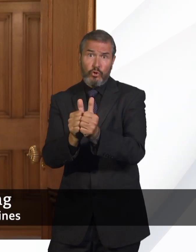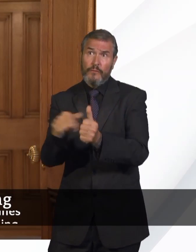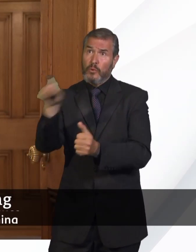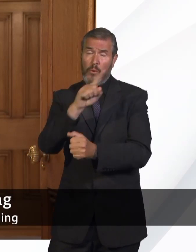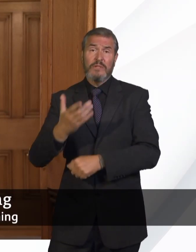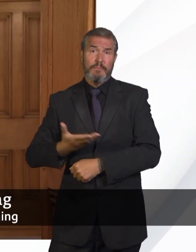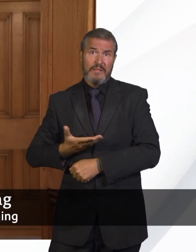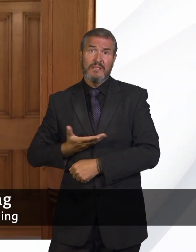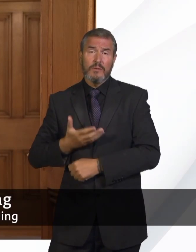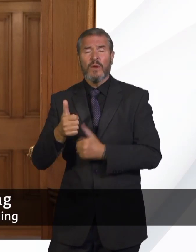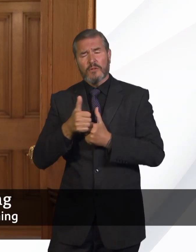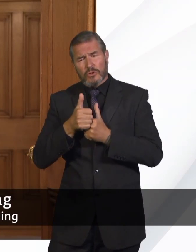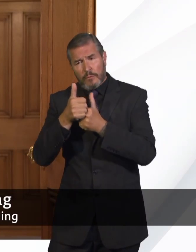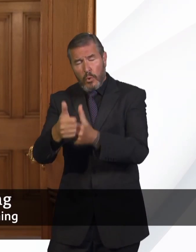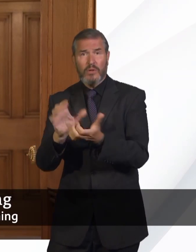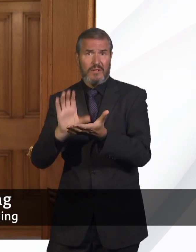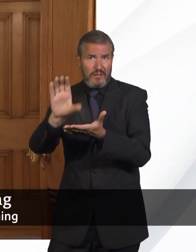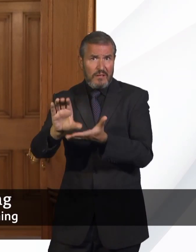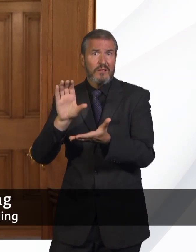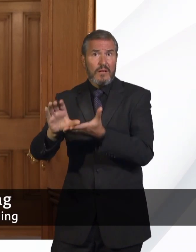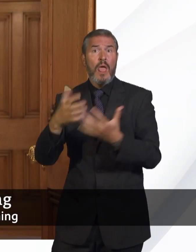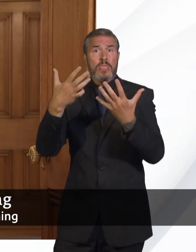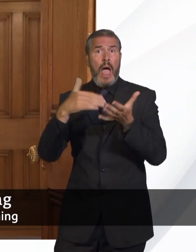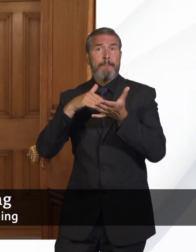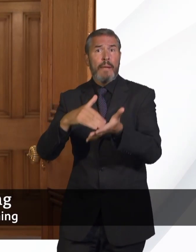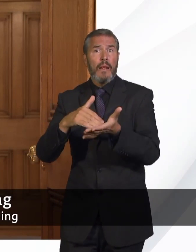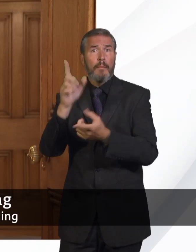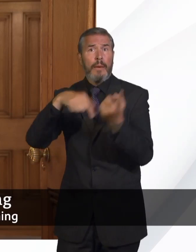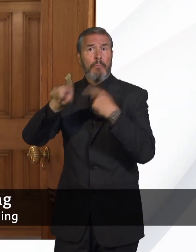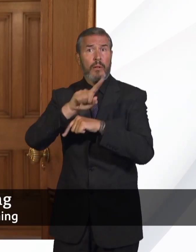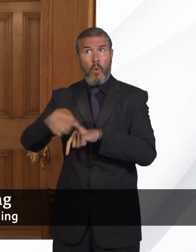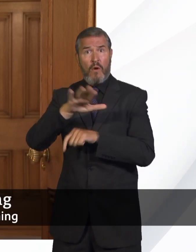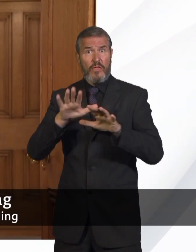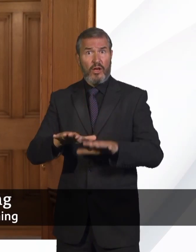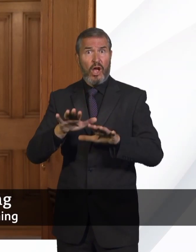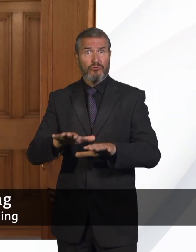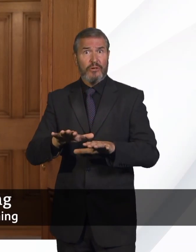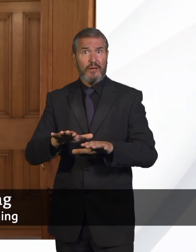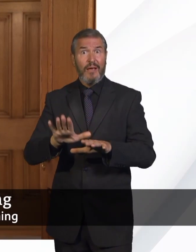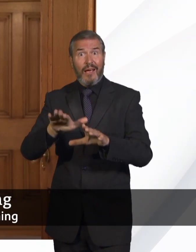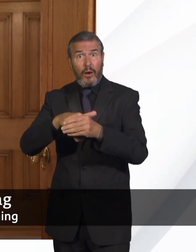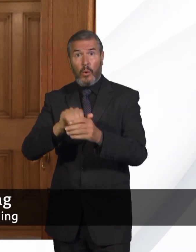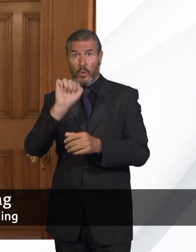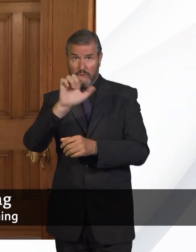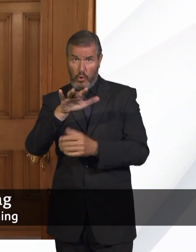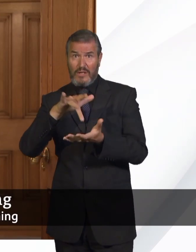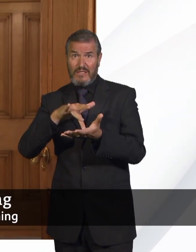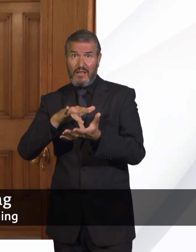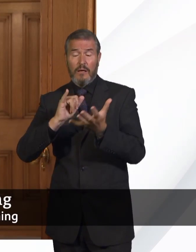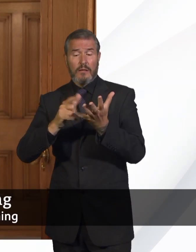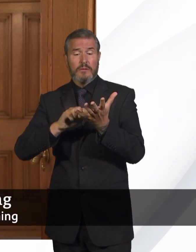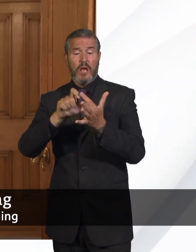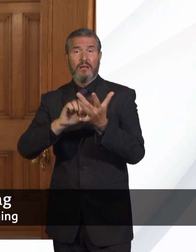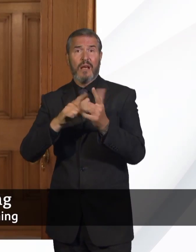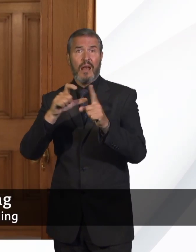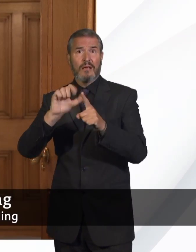We've provided support in terms of almost 9 million people across the country, including people in Sunderland who will have been supported through